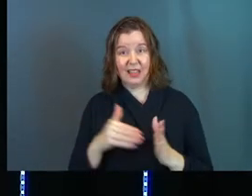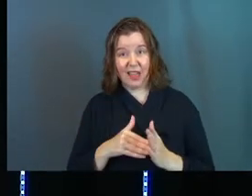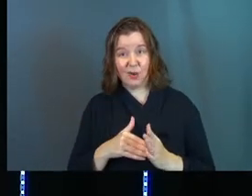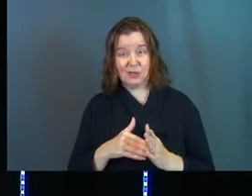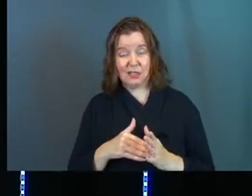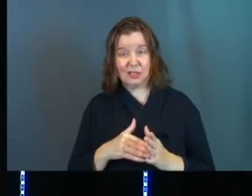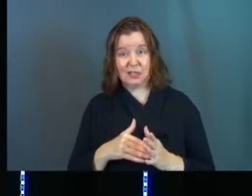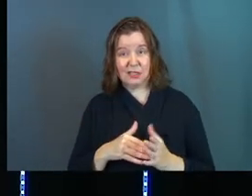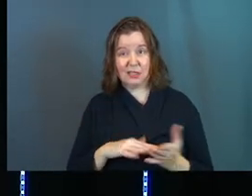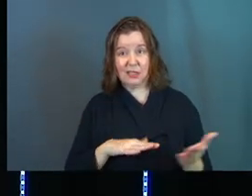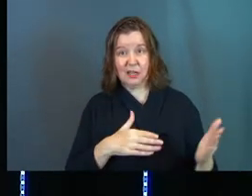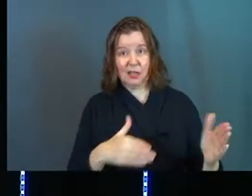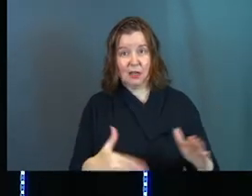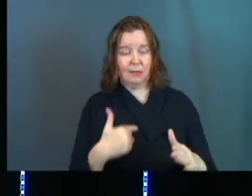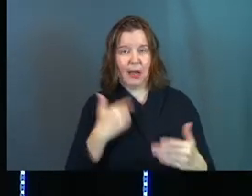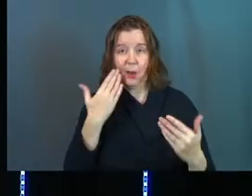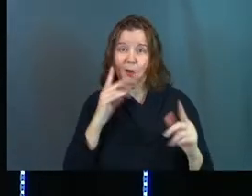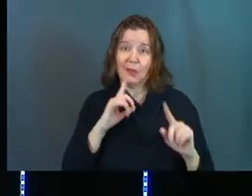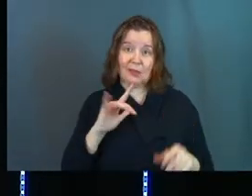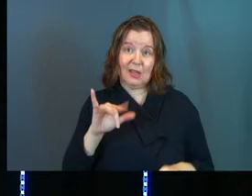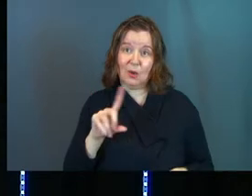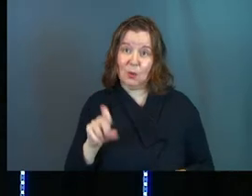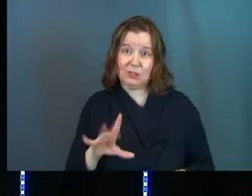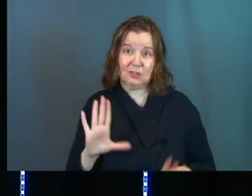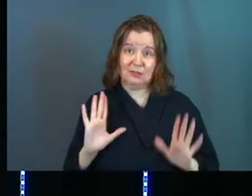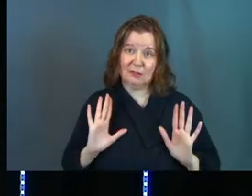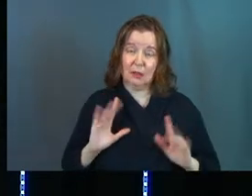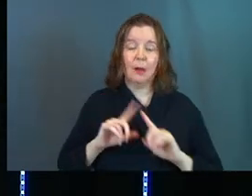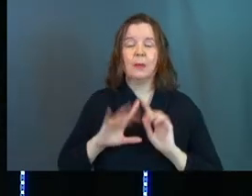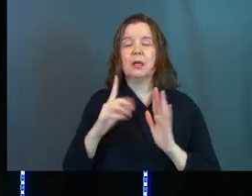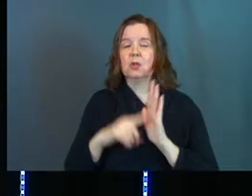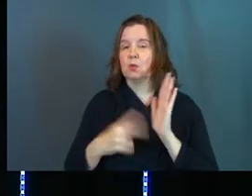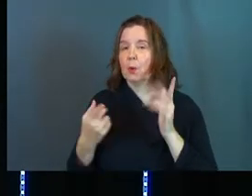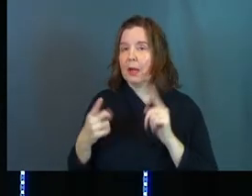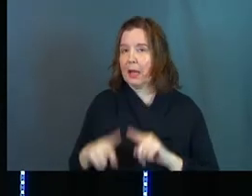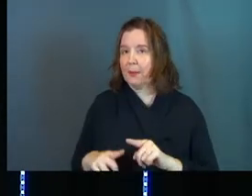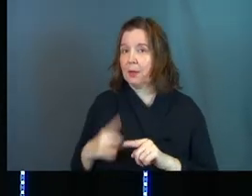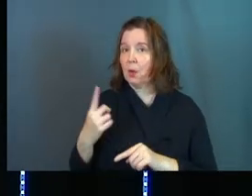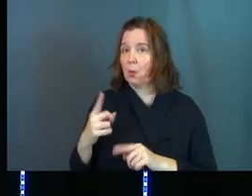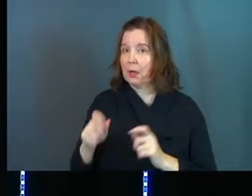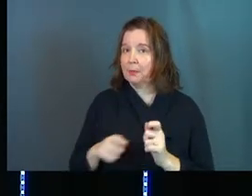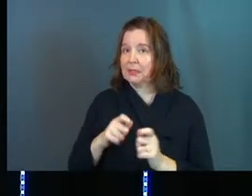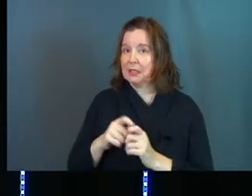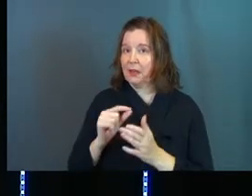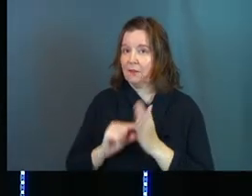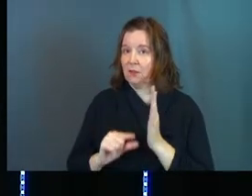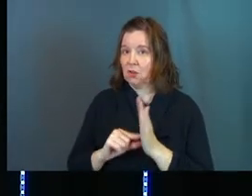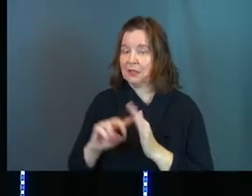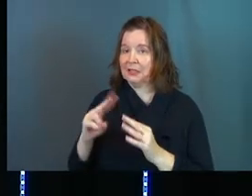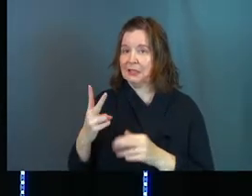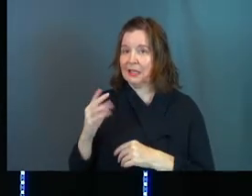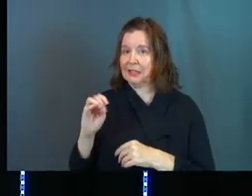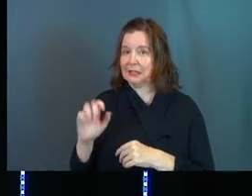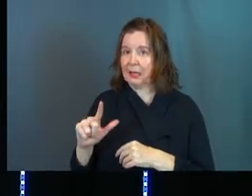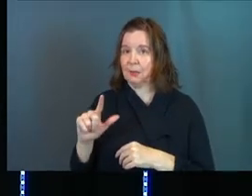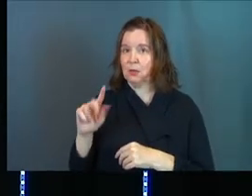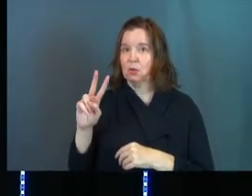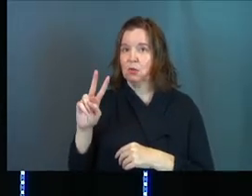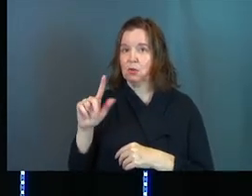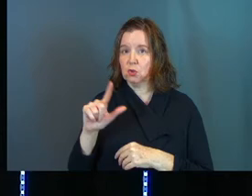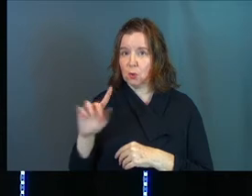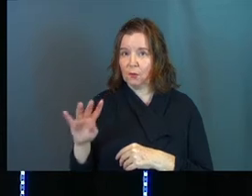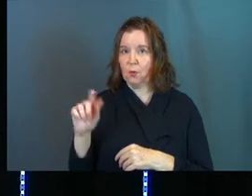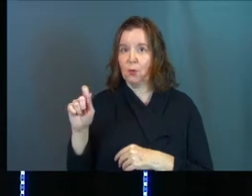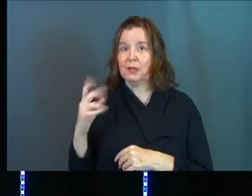70,000, God? I don't know the answers to those questions. But here's what happened in one particular verse, 2 Samuel